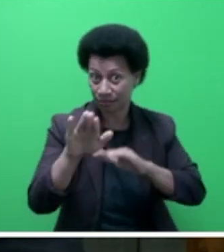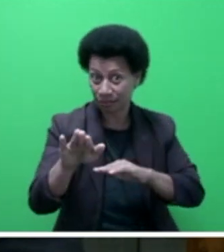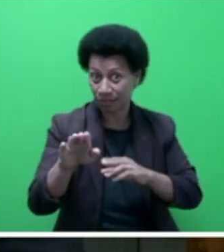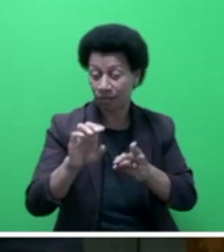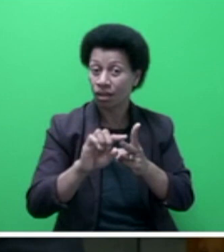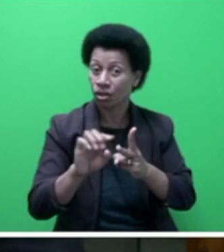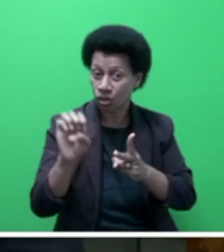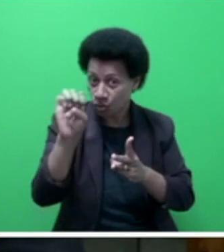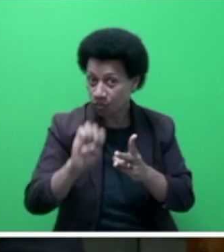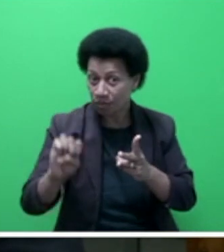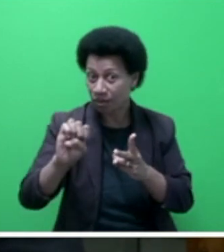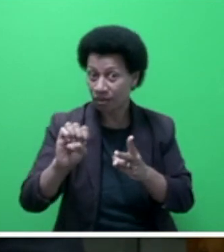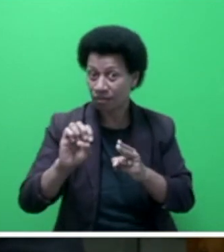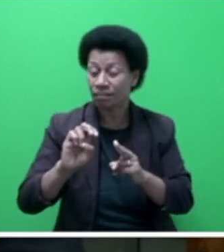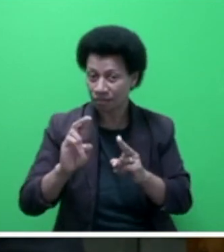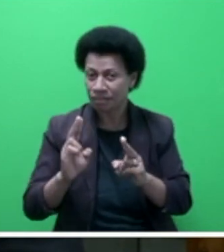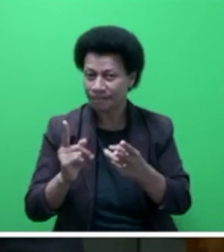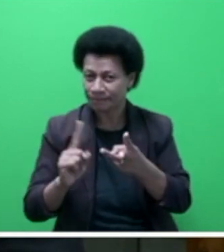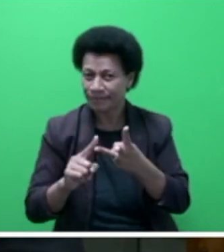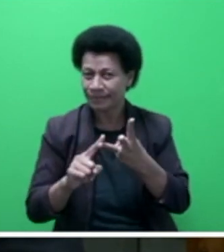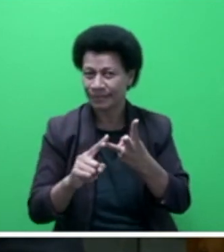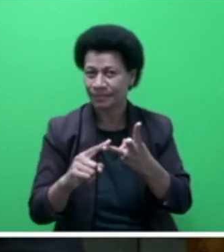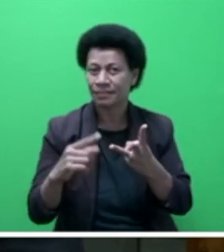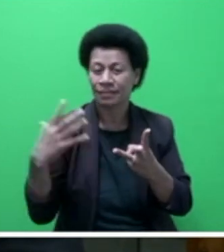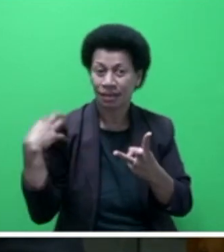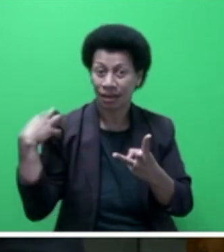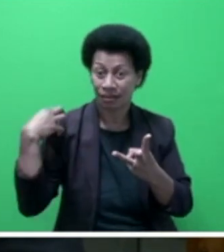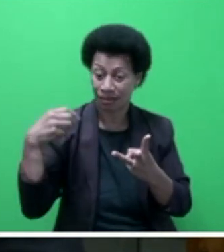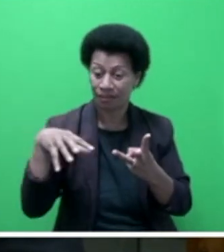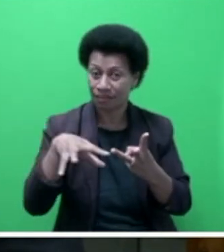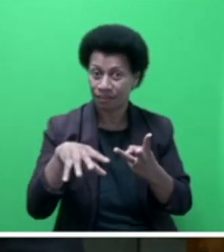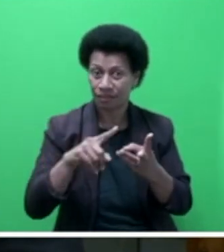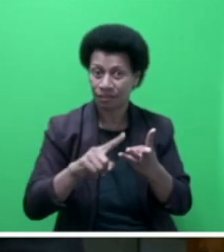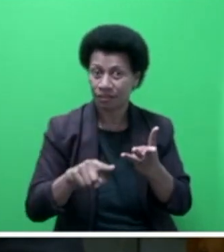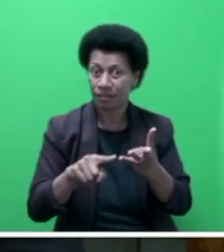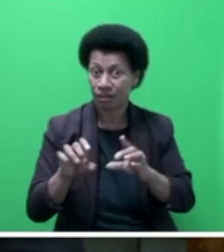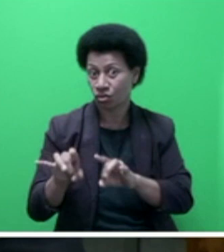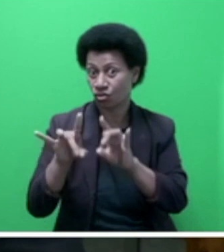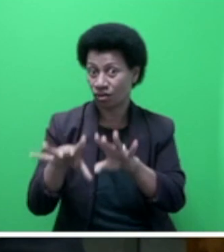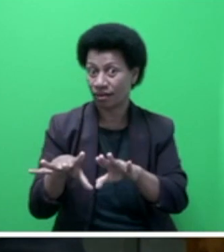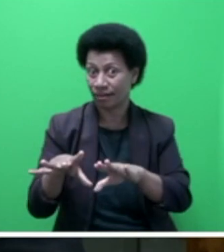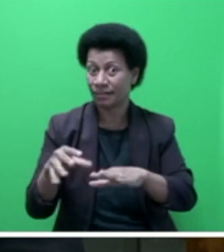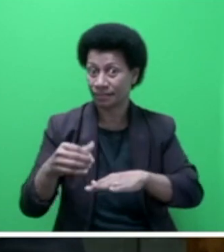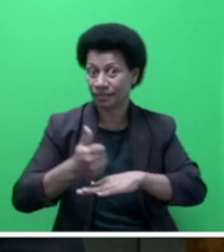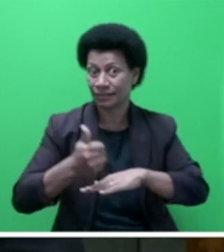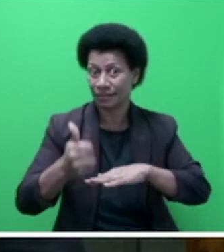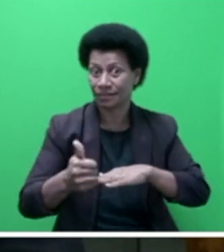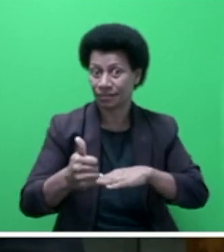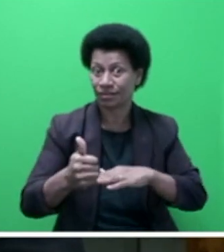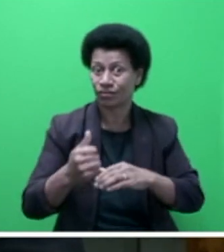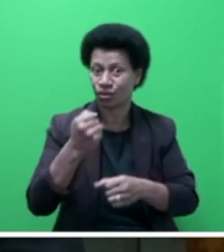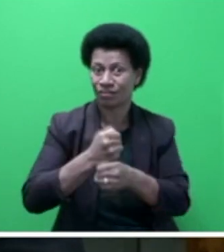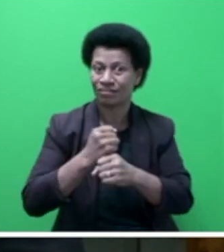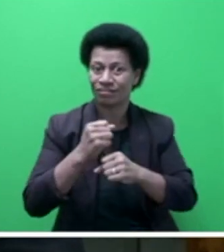European Union, and Canada, with technical expertise from UN Women, and of course the Australian government-funded gender advisor to the Fijian